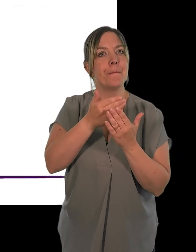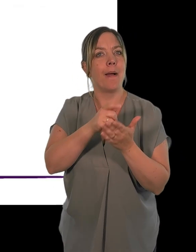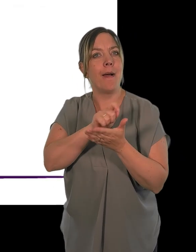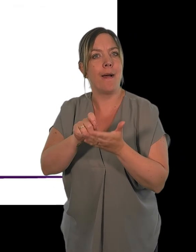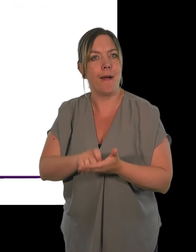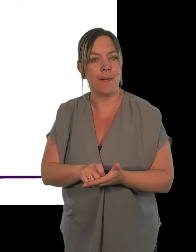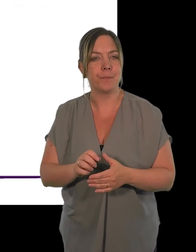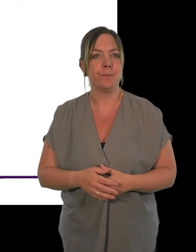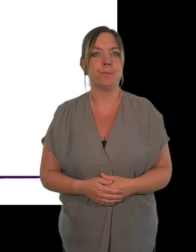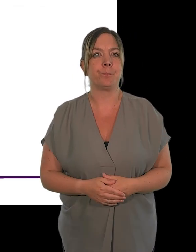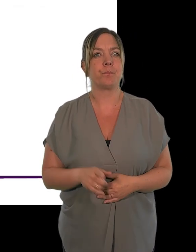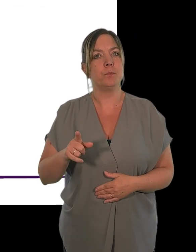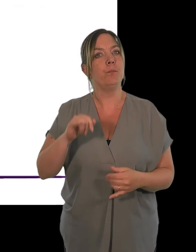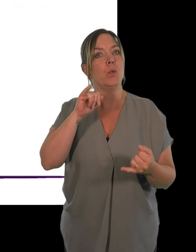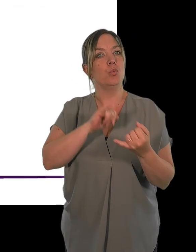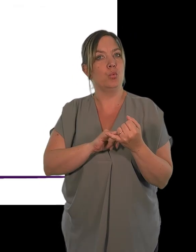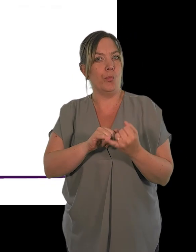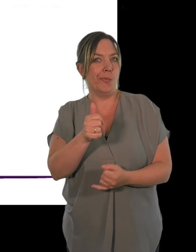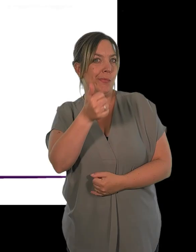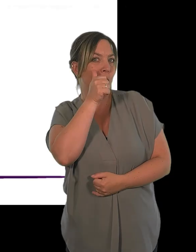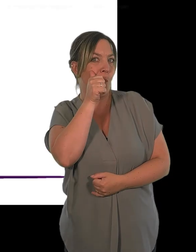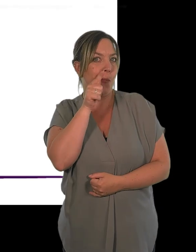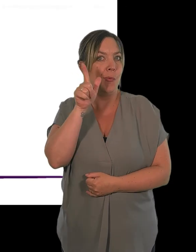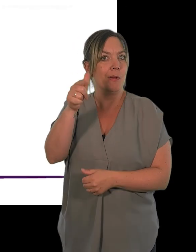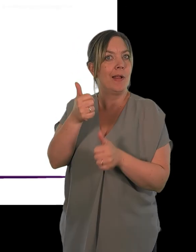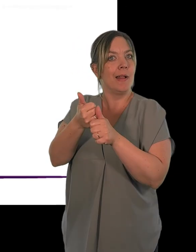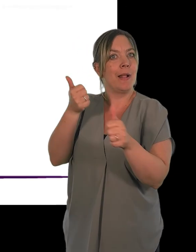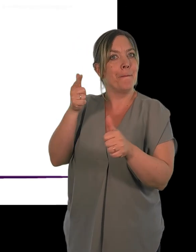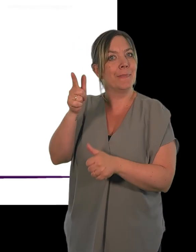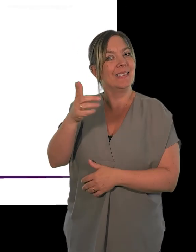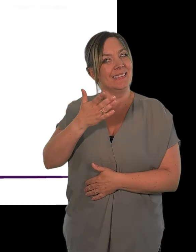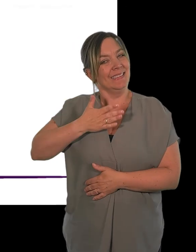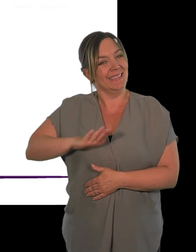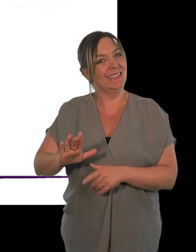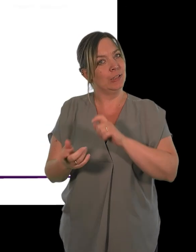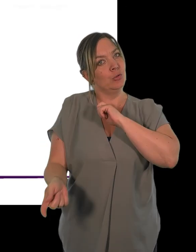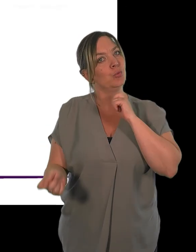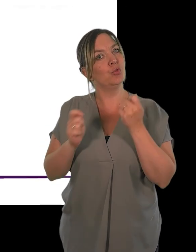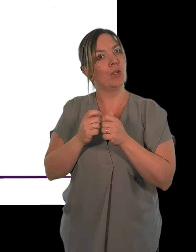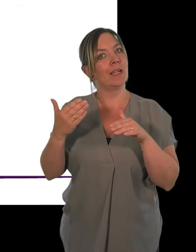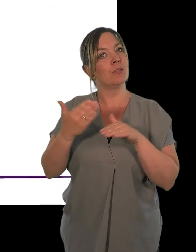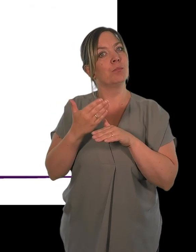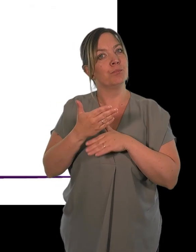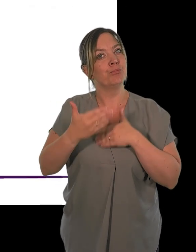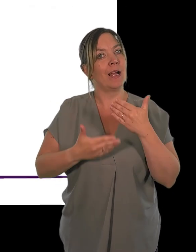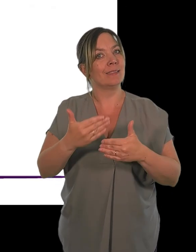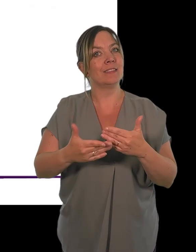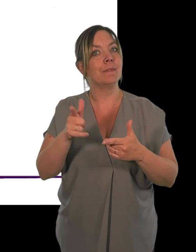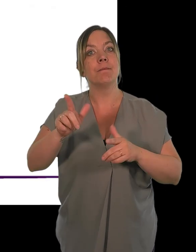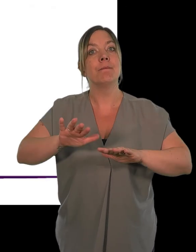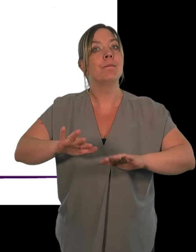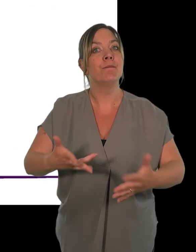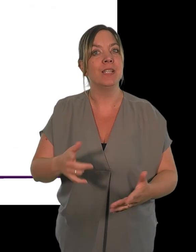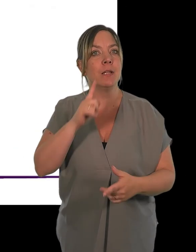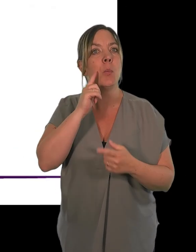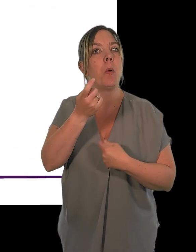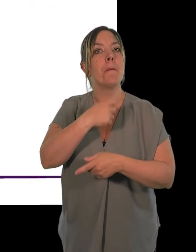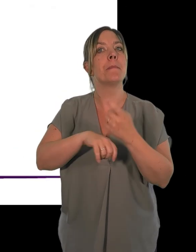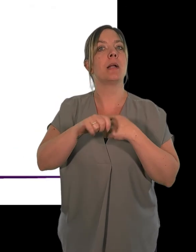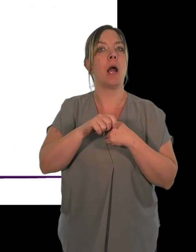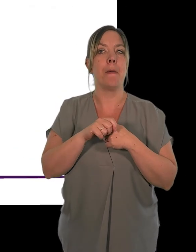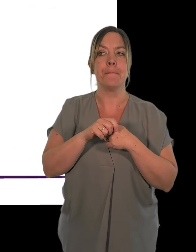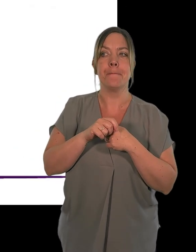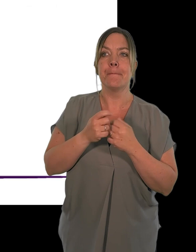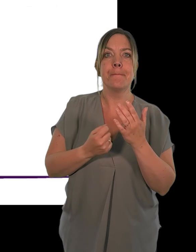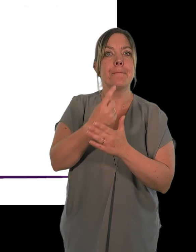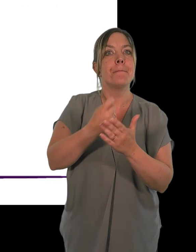its practices, it will be susceptible to risky decision-making because the current approach to capturing and measuring people practices